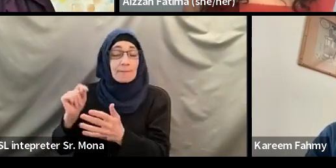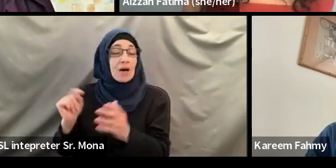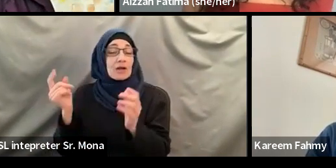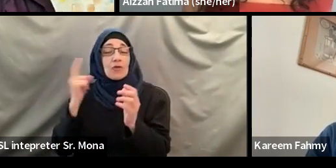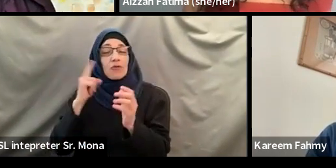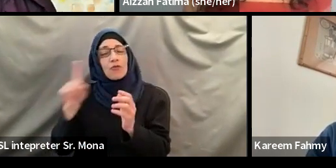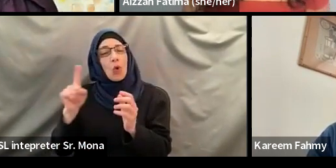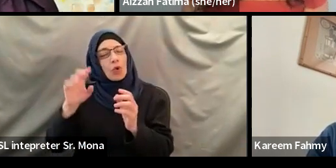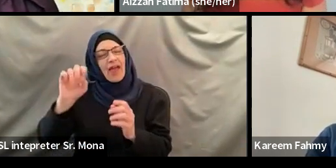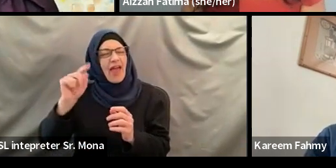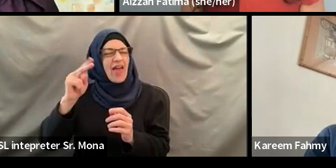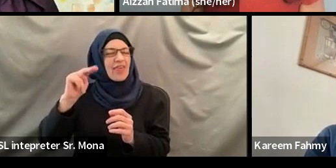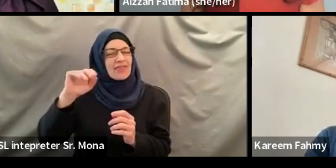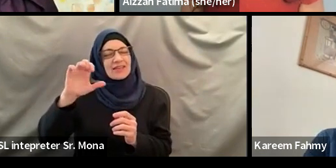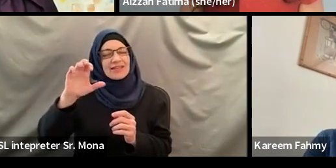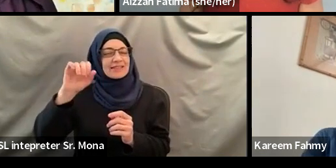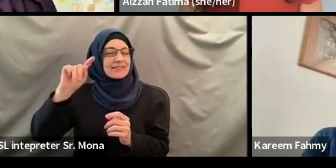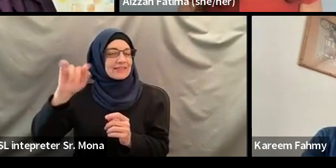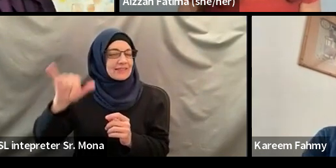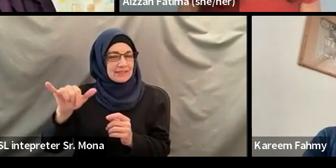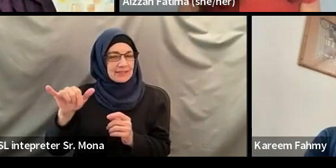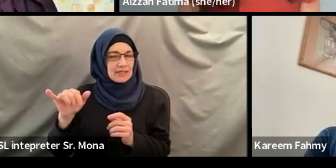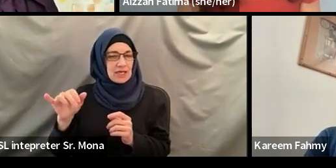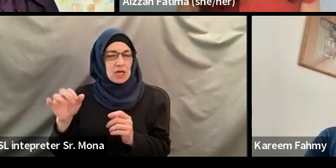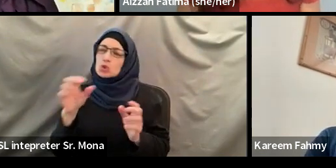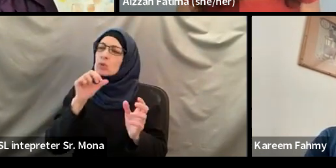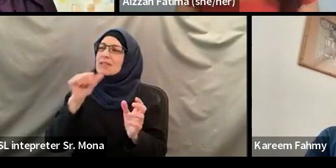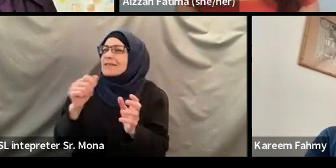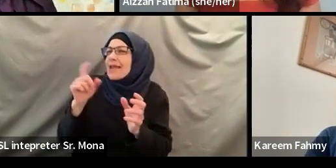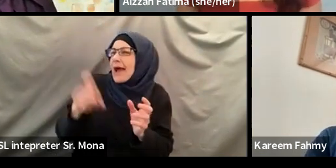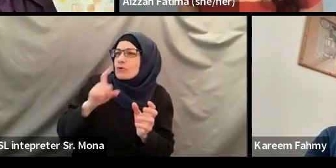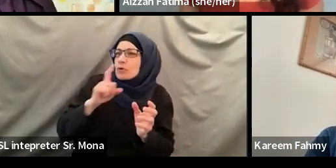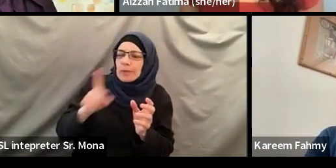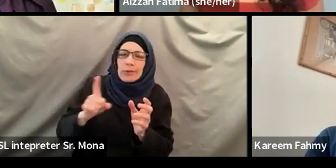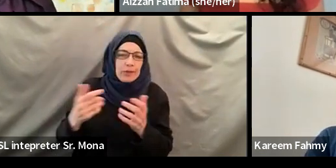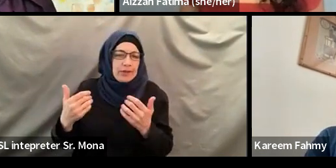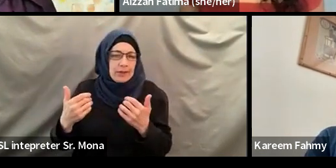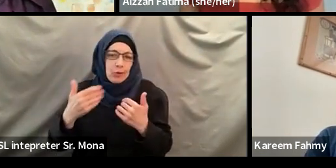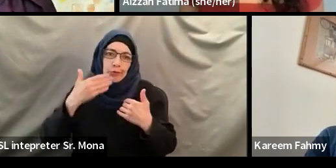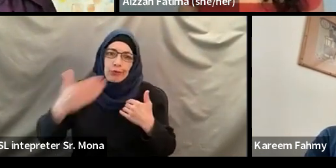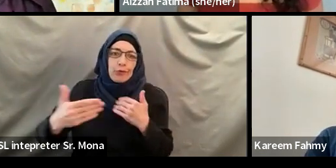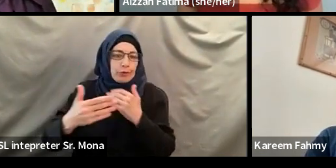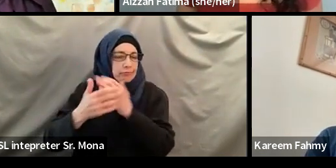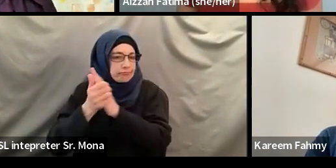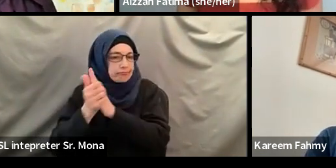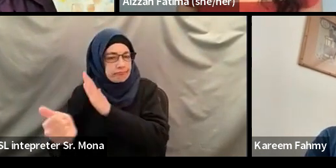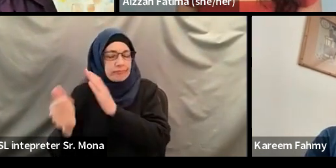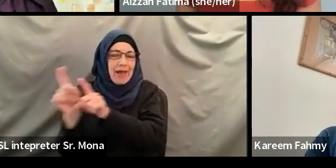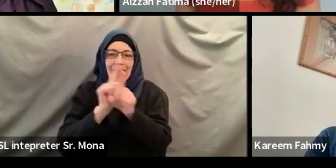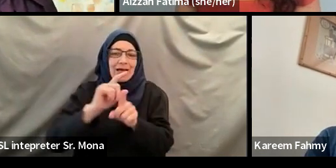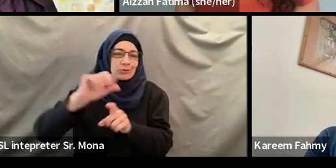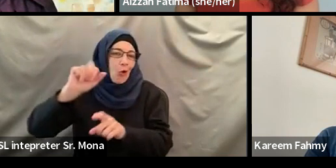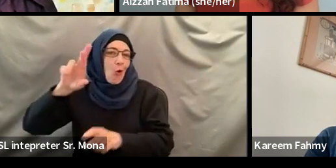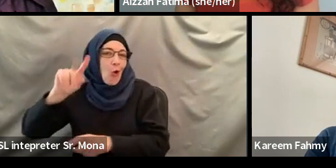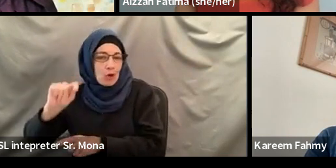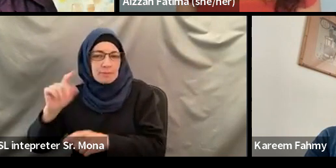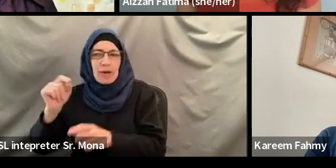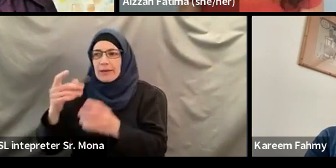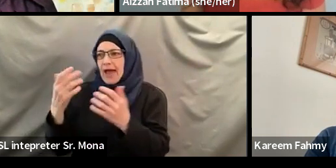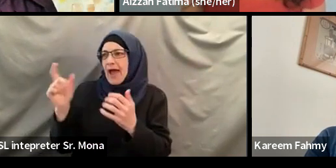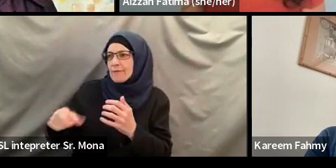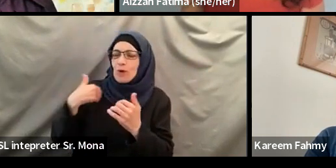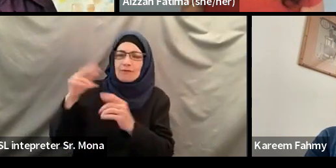just so that it's like it doesn't have to be like artfully good, it just has to like have a point of view. And it's just that to me,